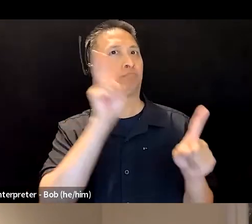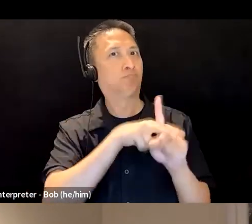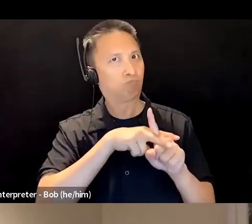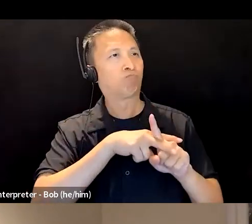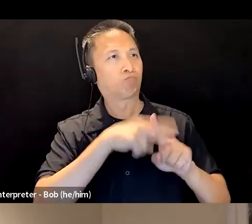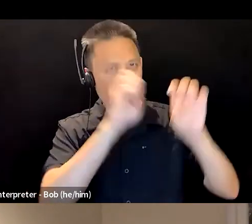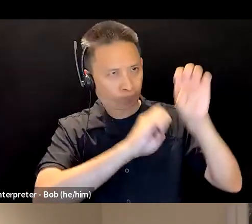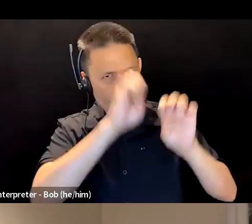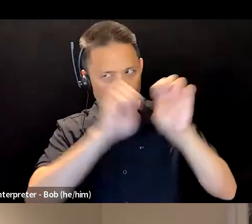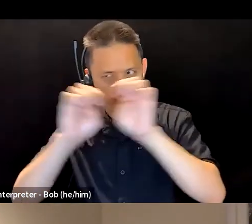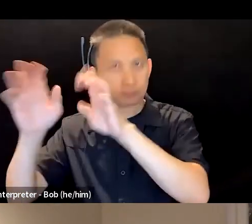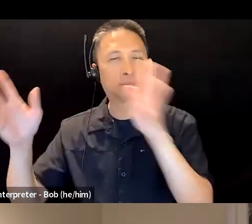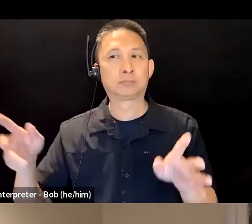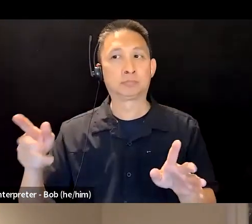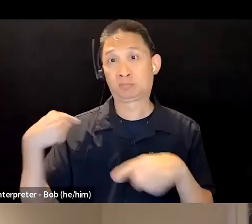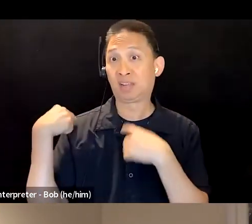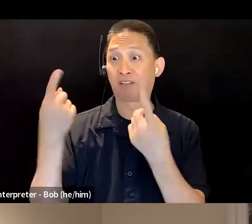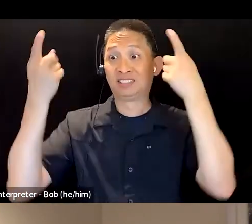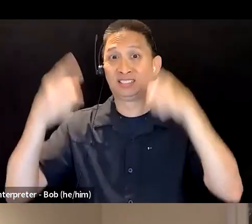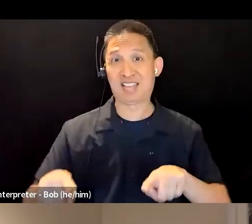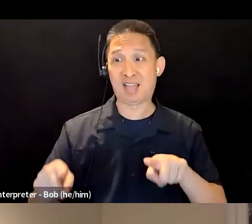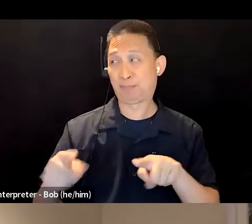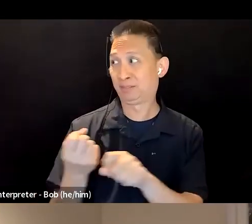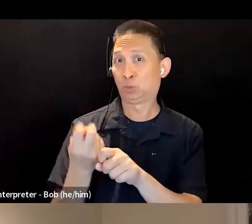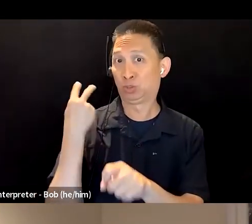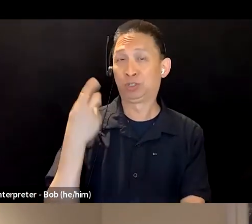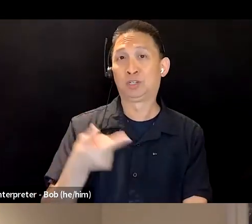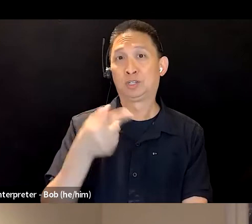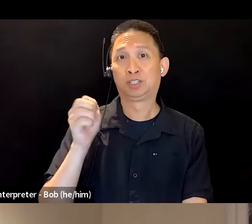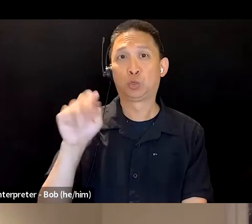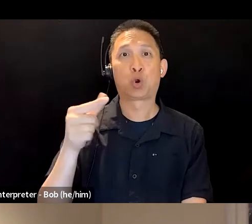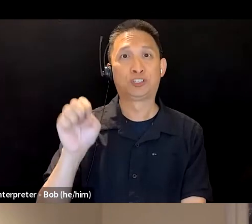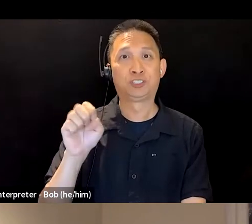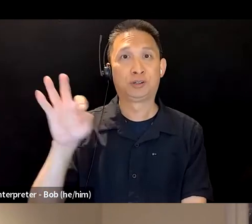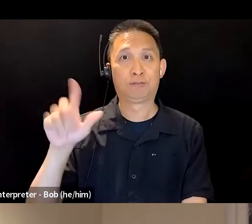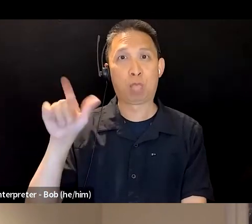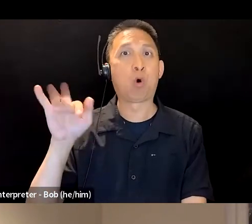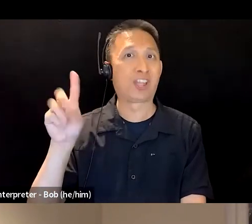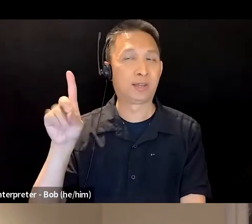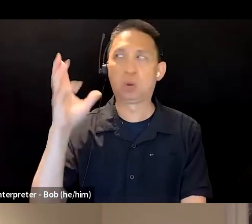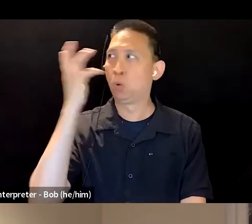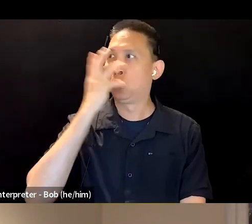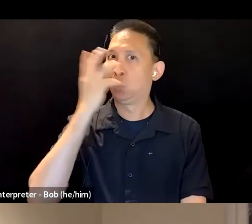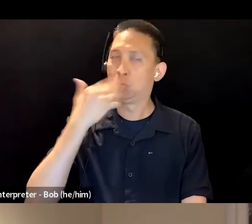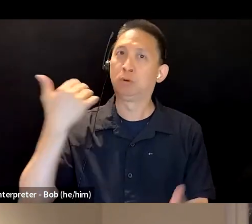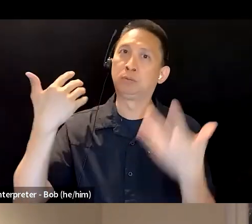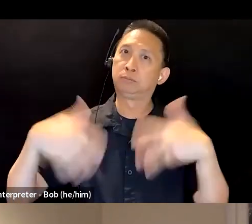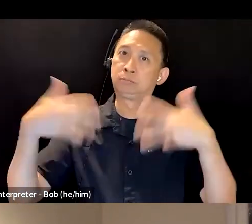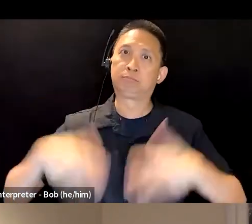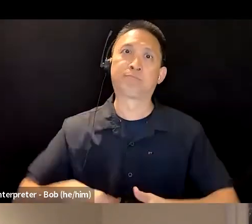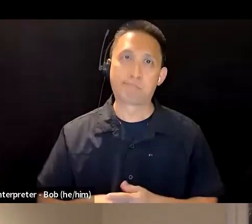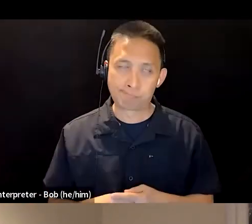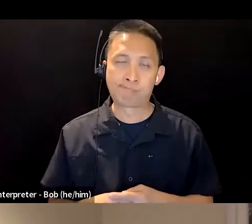since George Floyd, the world has woken up again. What is the role of the public? Again, we go back to public broadcasters and